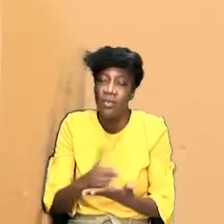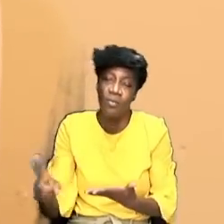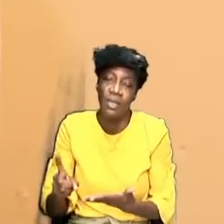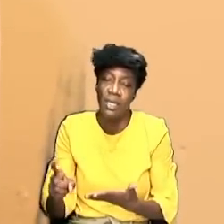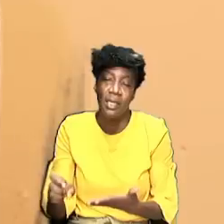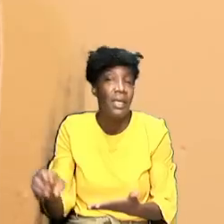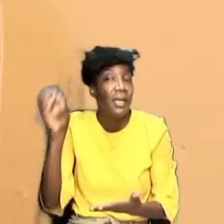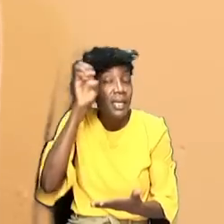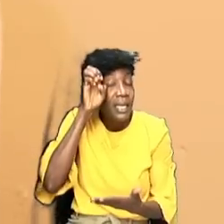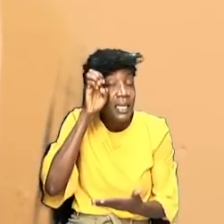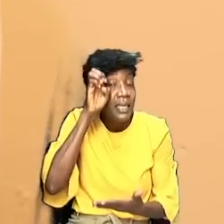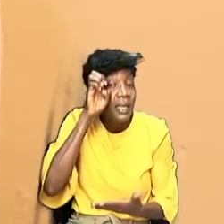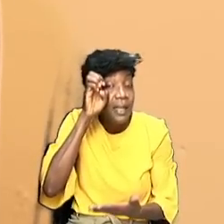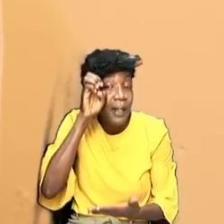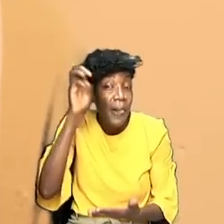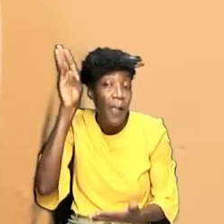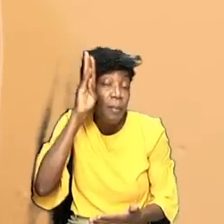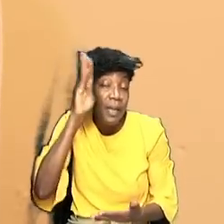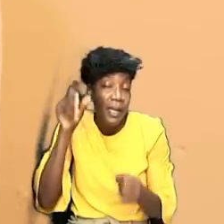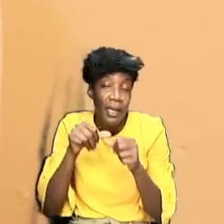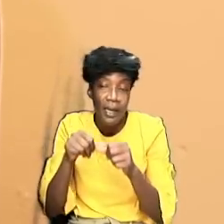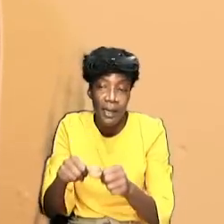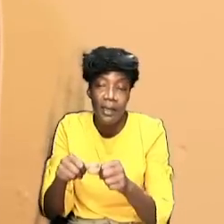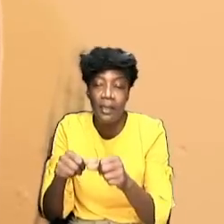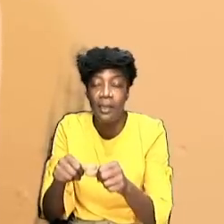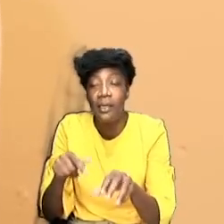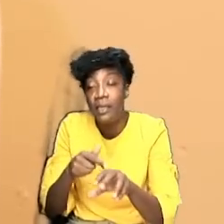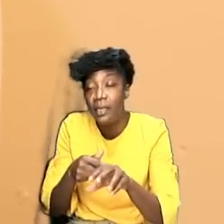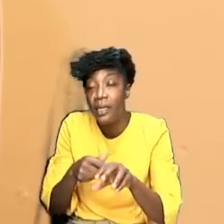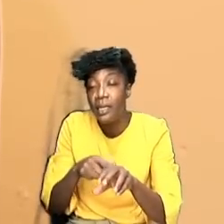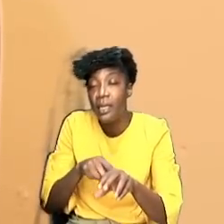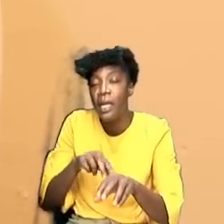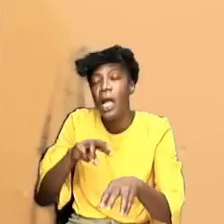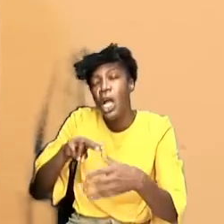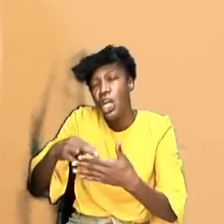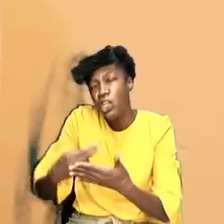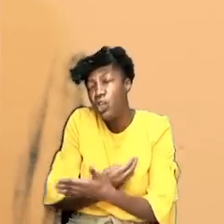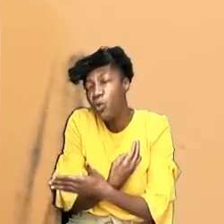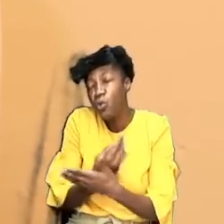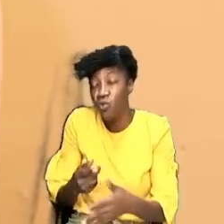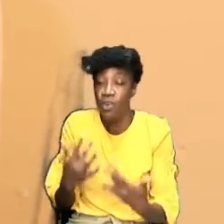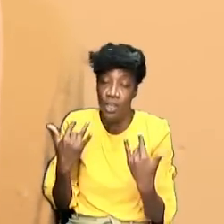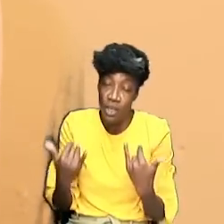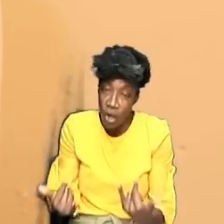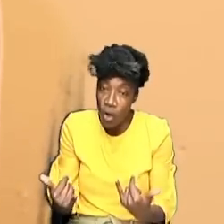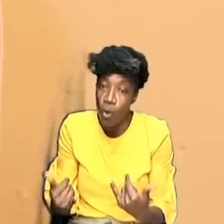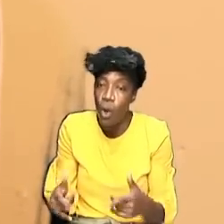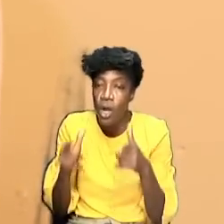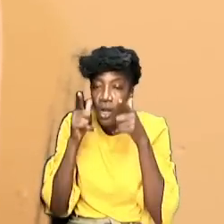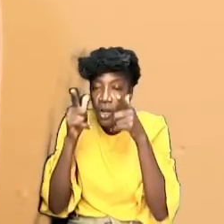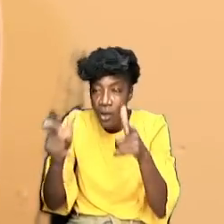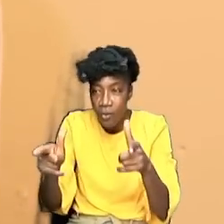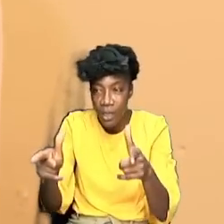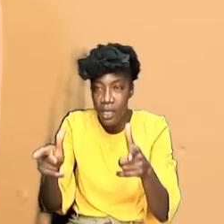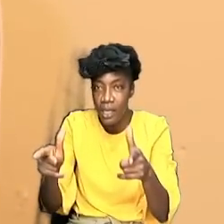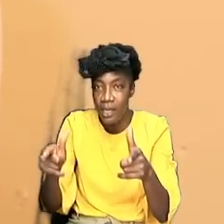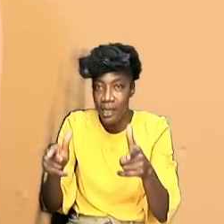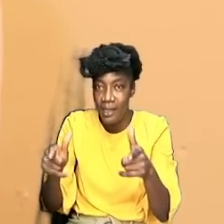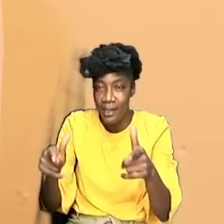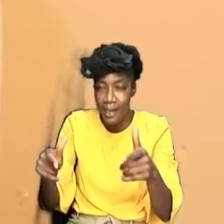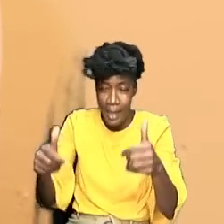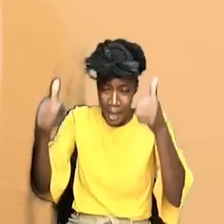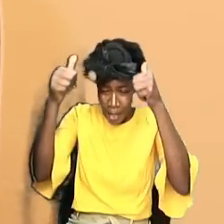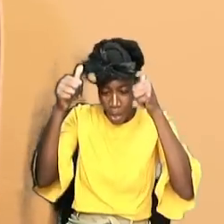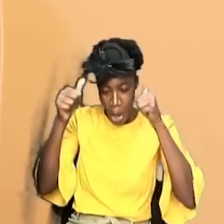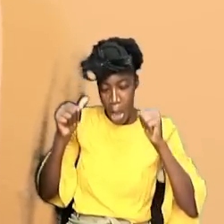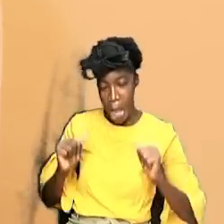be continuing. Praise God, I should be starting a new subject. But for today, we'll be looking at the armor